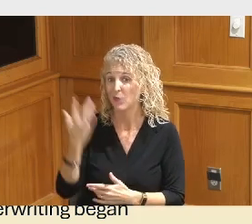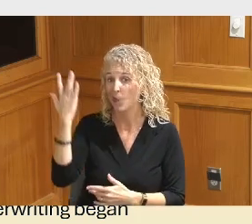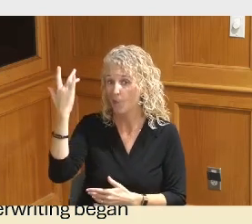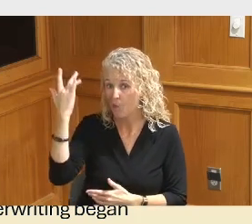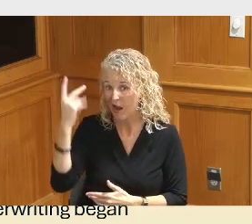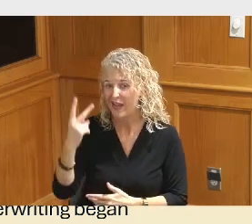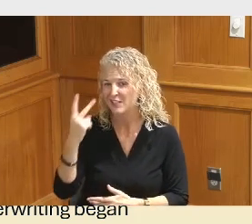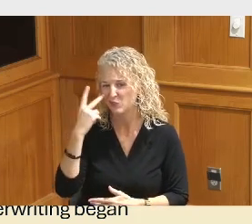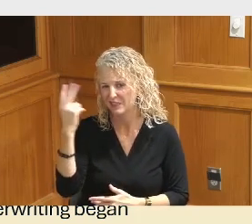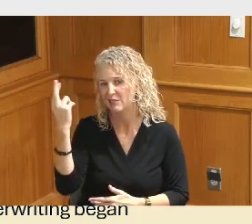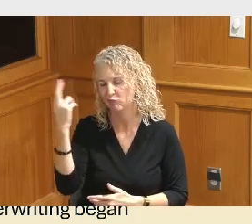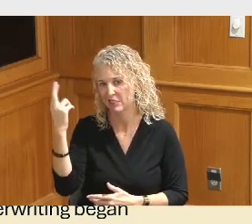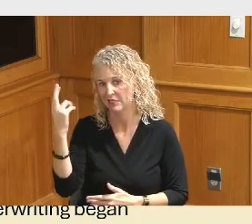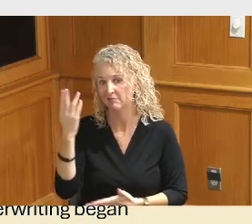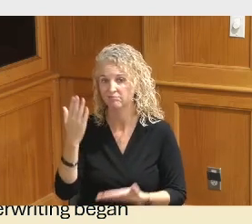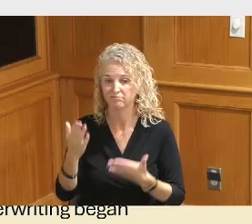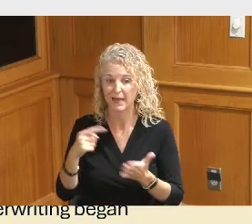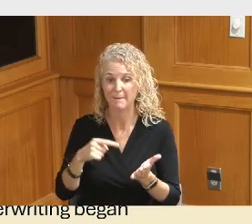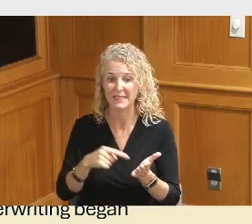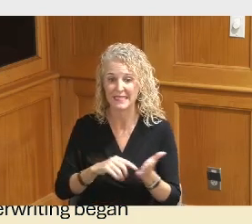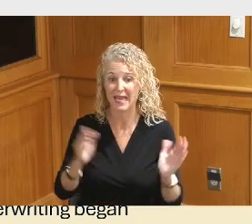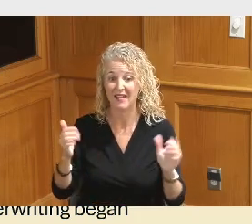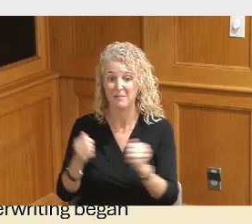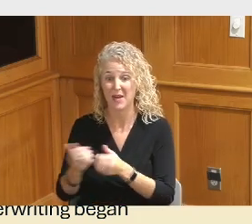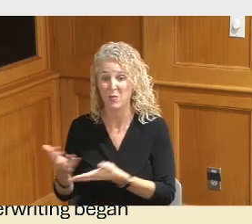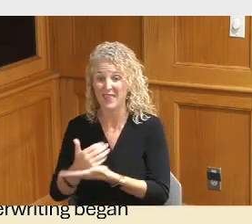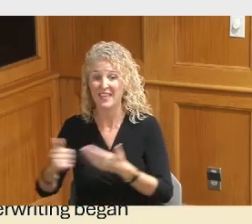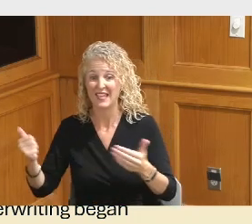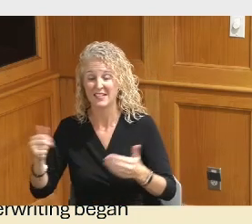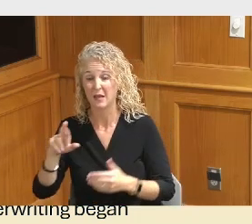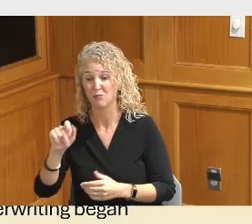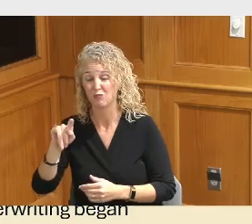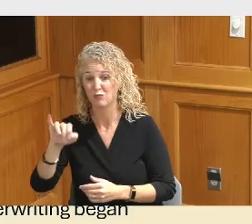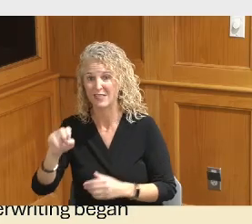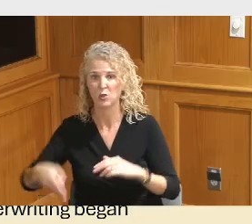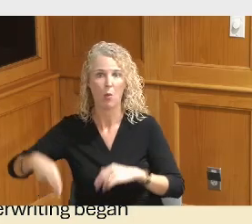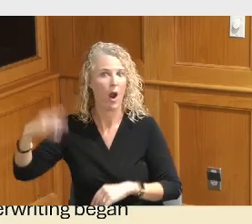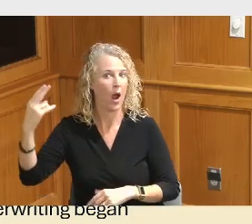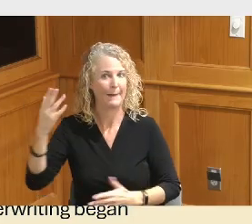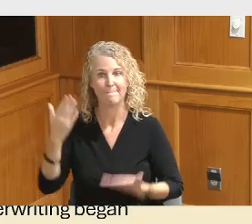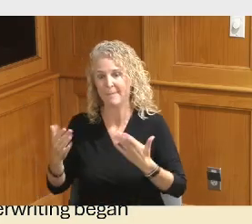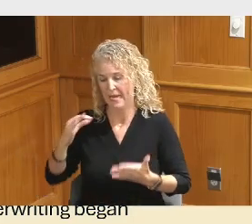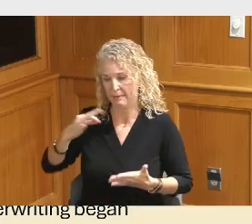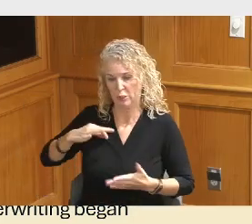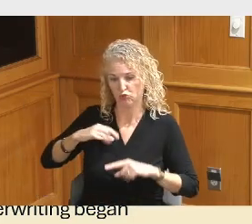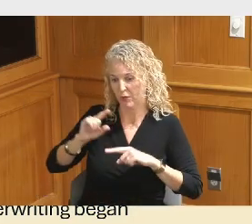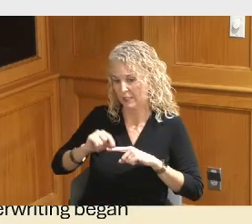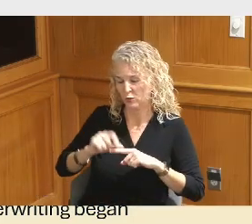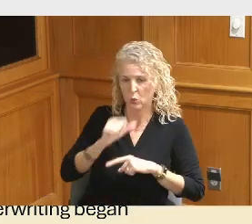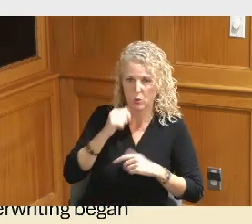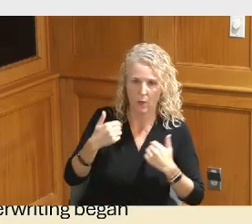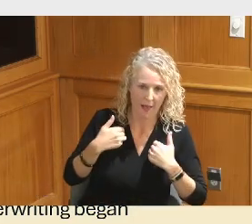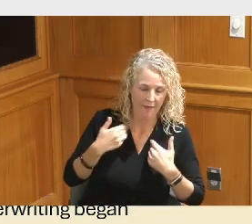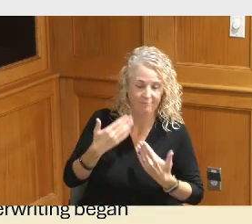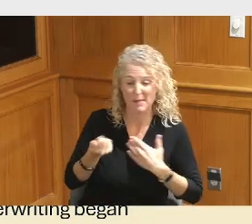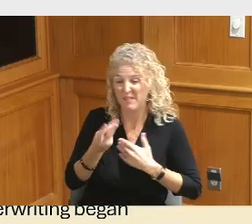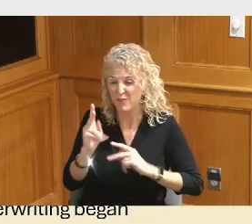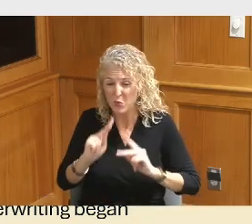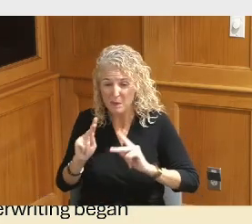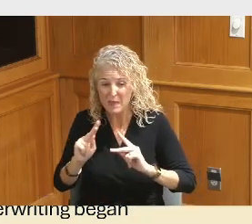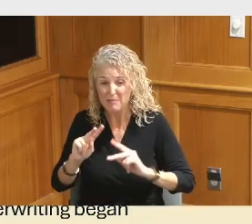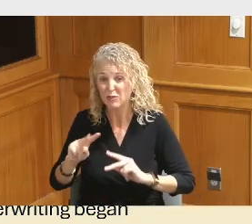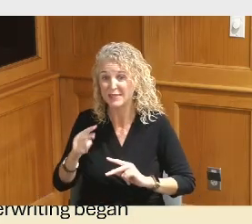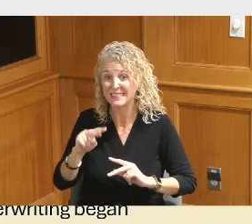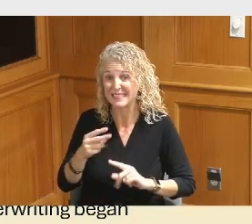listed below that I mentioned, right? Maybe their debt to income ratio was too high. They didn't have the credit score that we needed. A couple folks had that